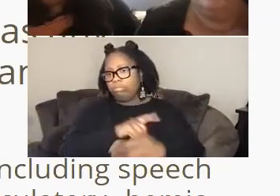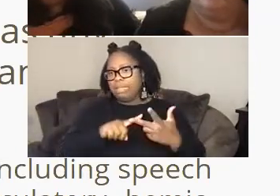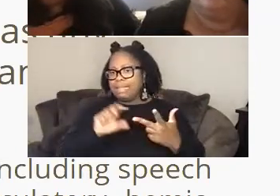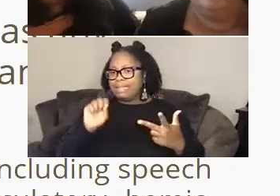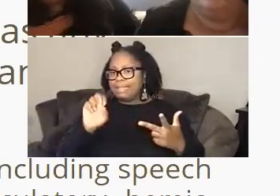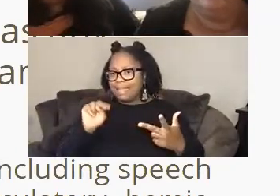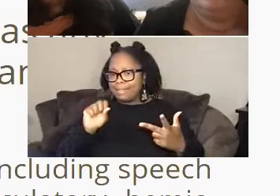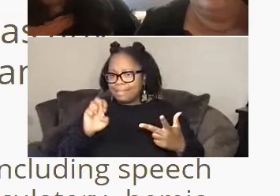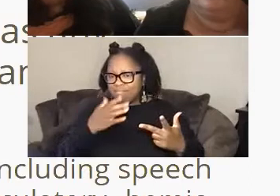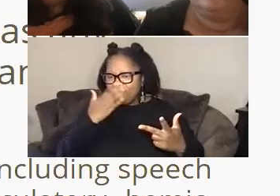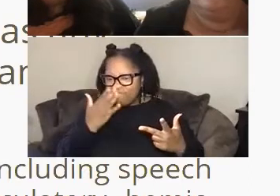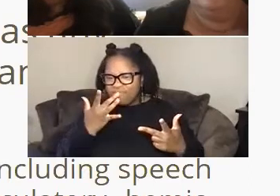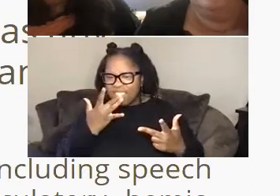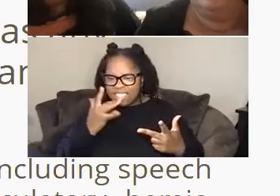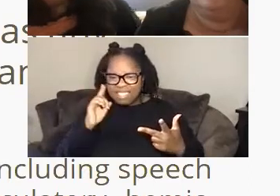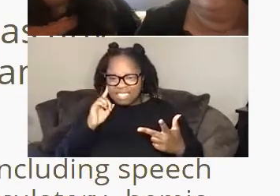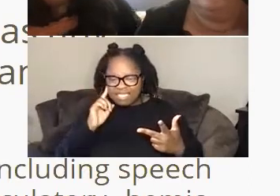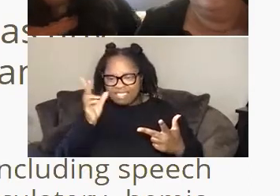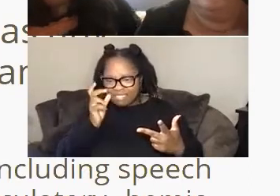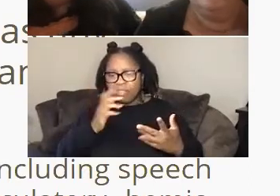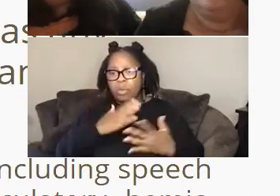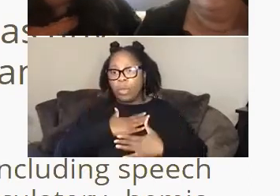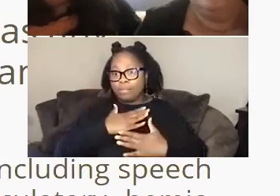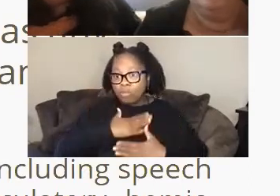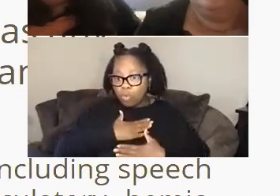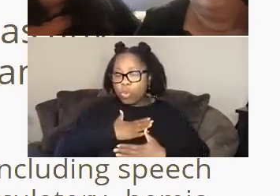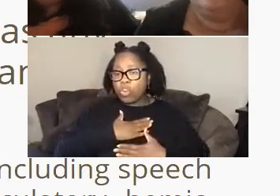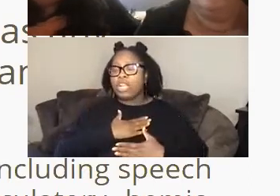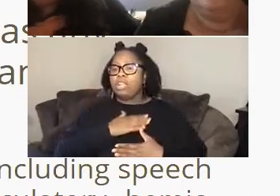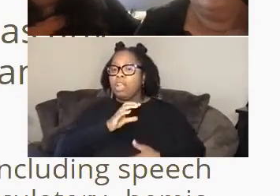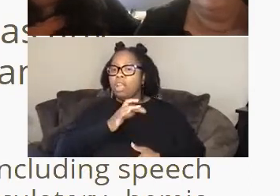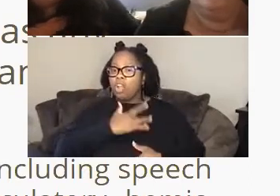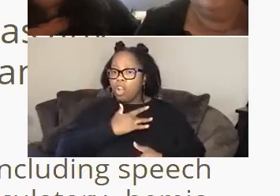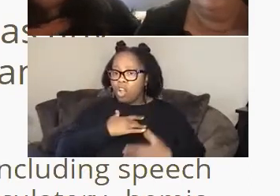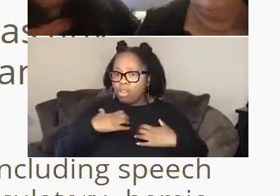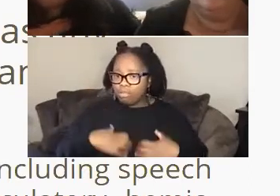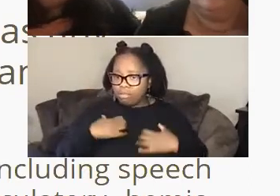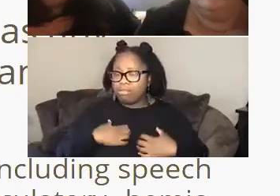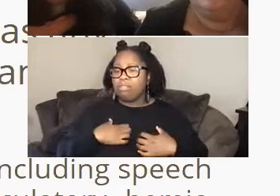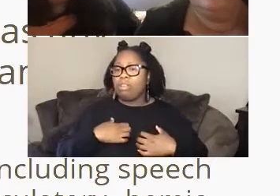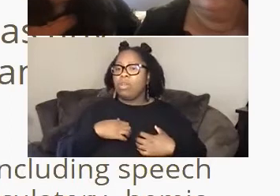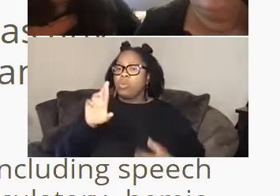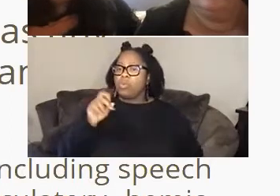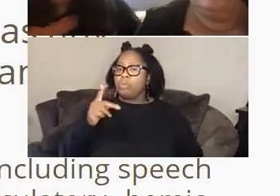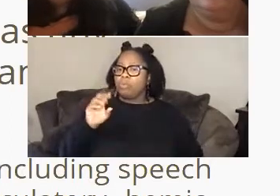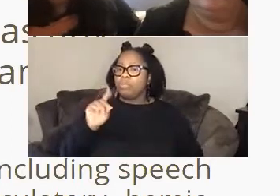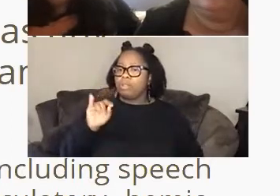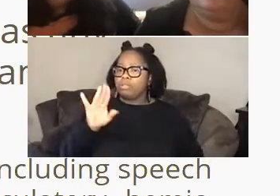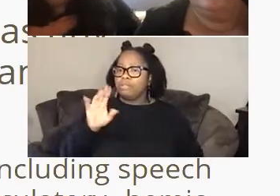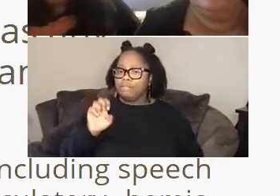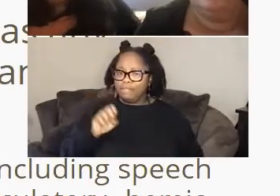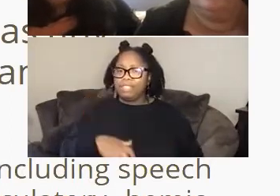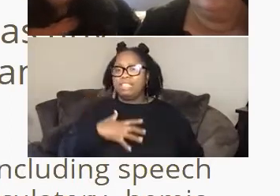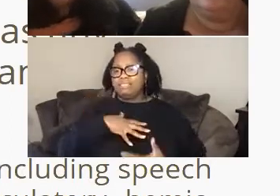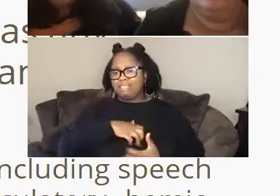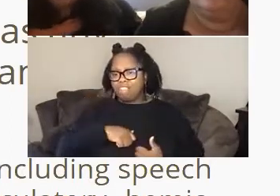organs, respiratory, cardiovascular, reproductive, digestive, and there's a whole list,